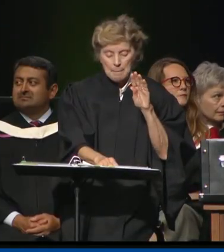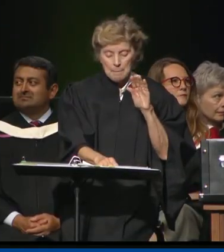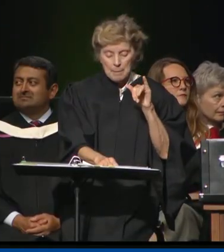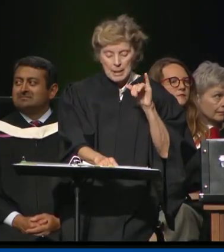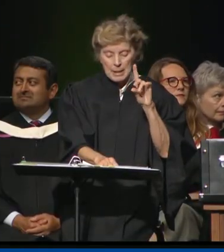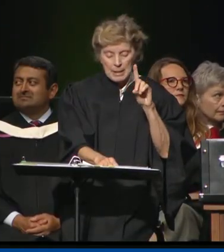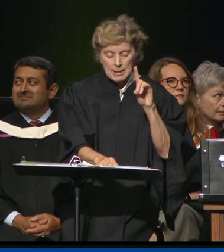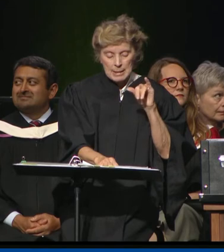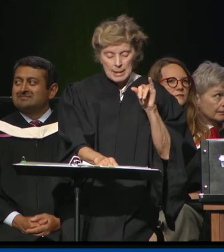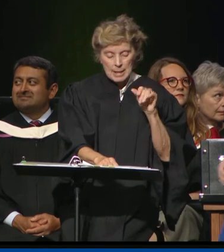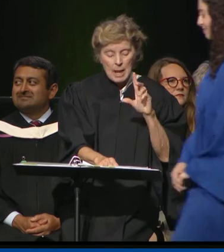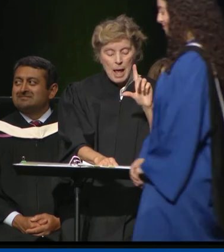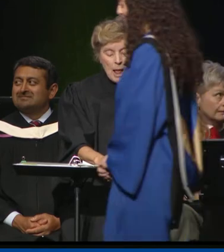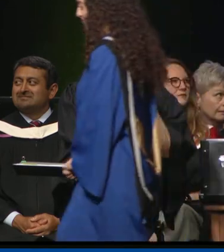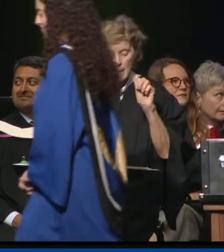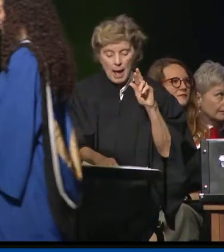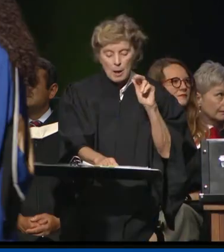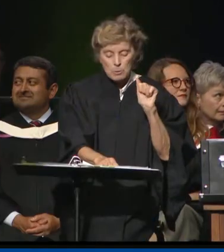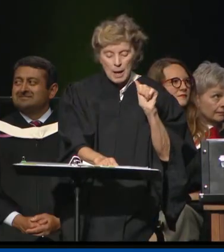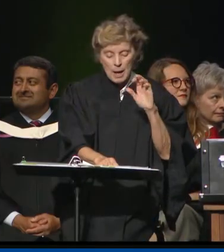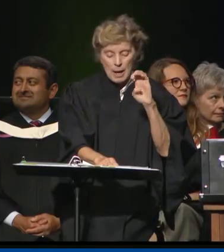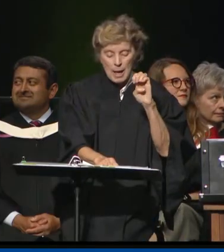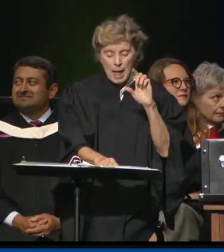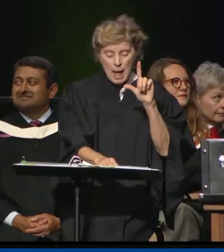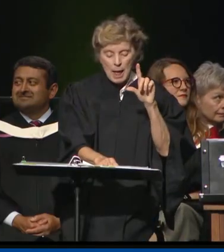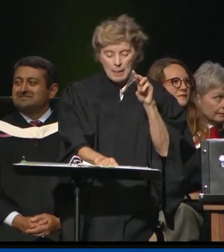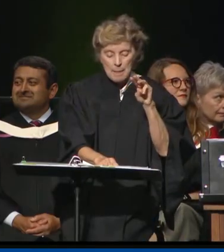Laura El Masri.